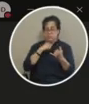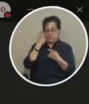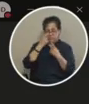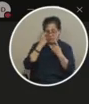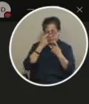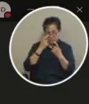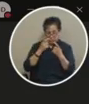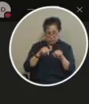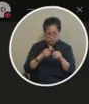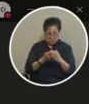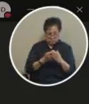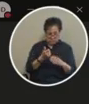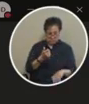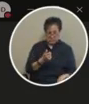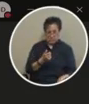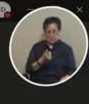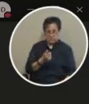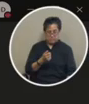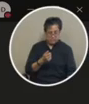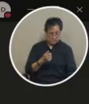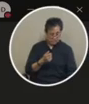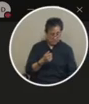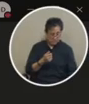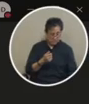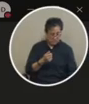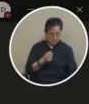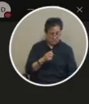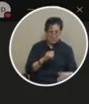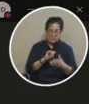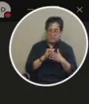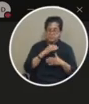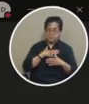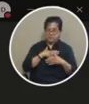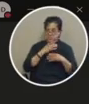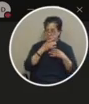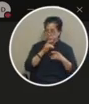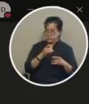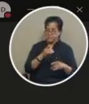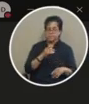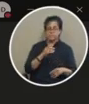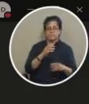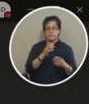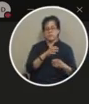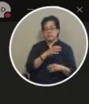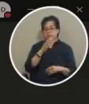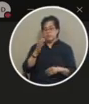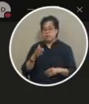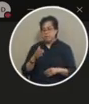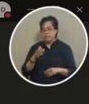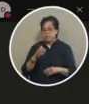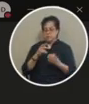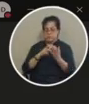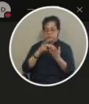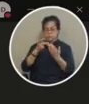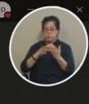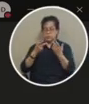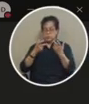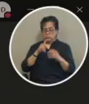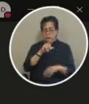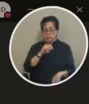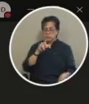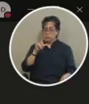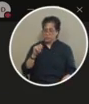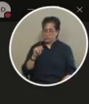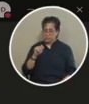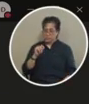to be deleted. That would be my interest. My next question is, in the projects that were in the 2020